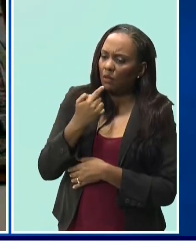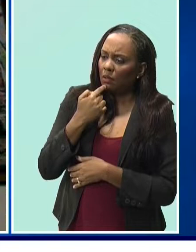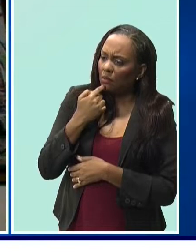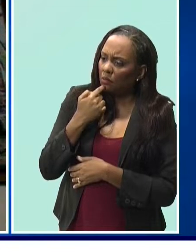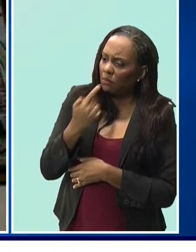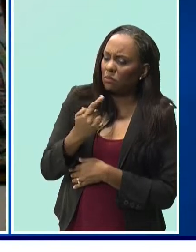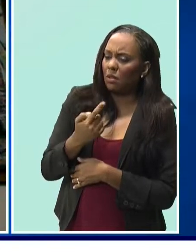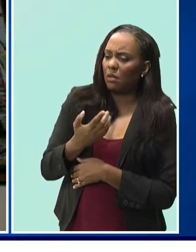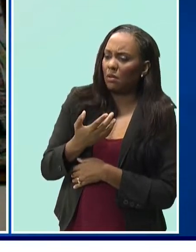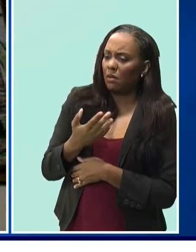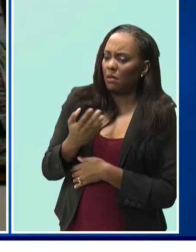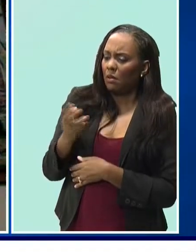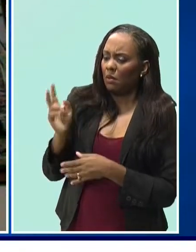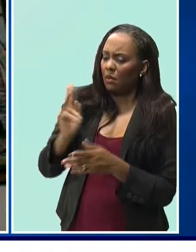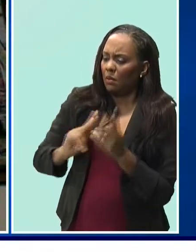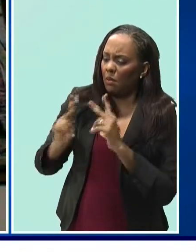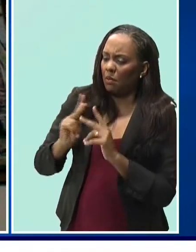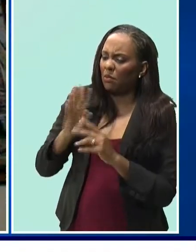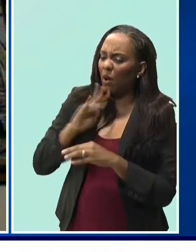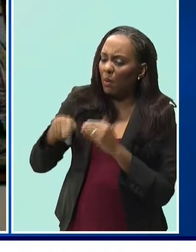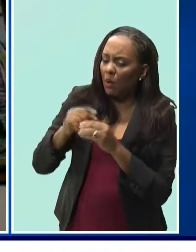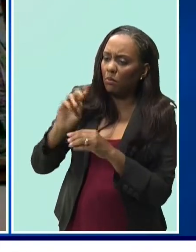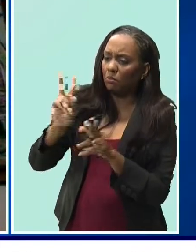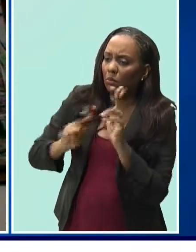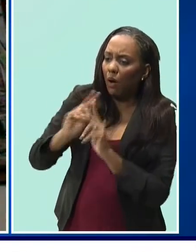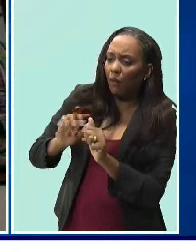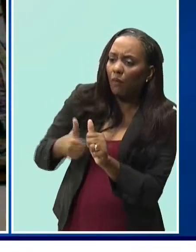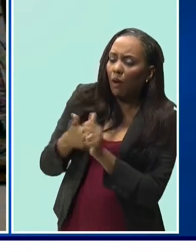satisfied with Barbadians' compliance to the regulations?